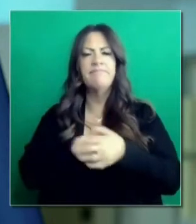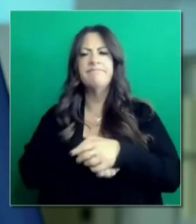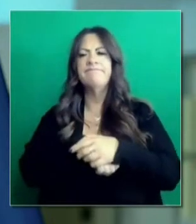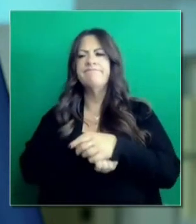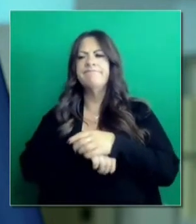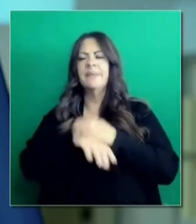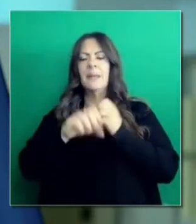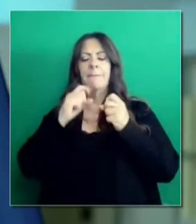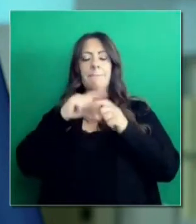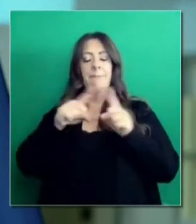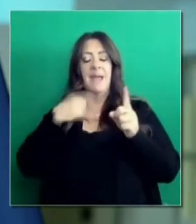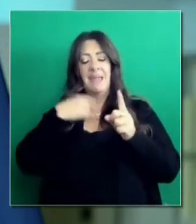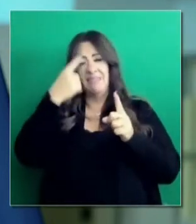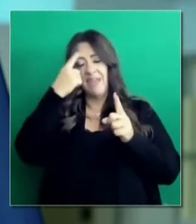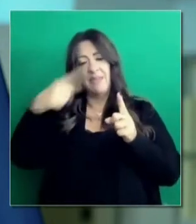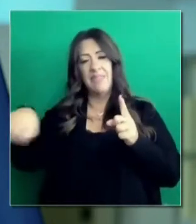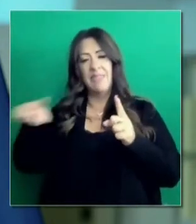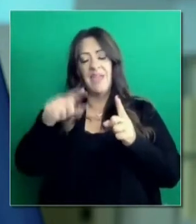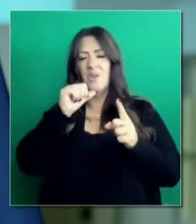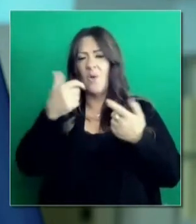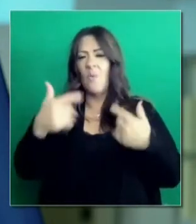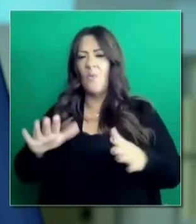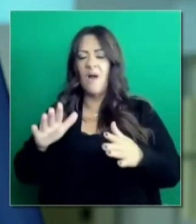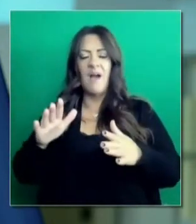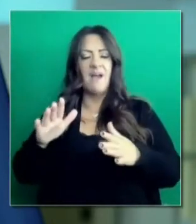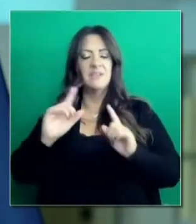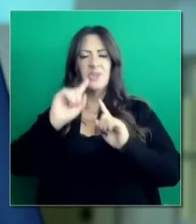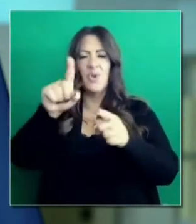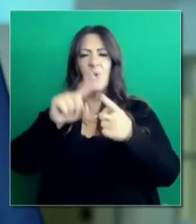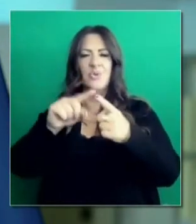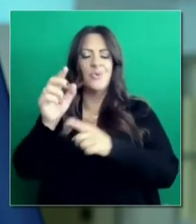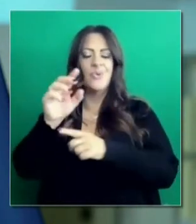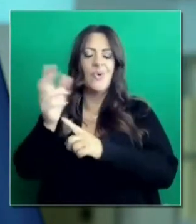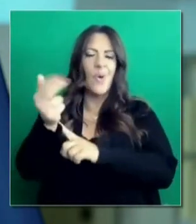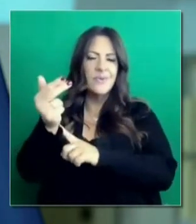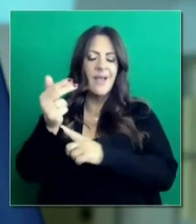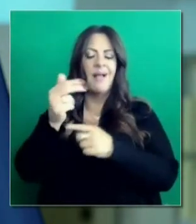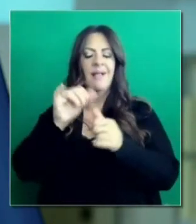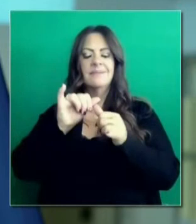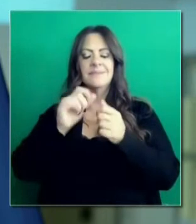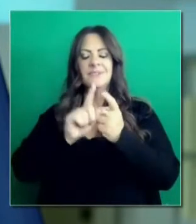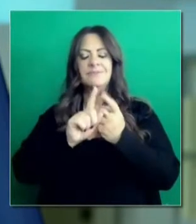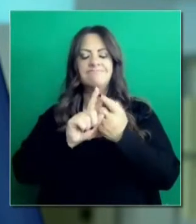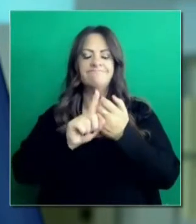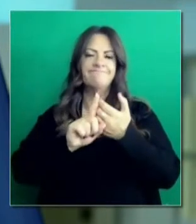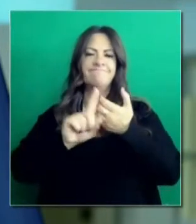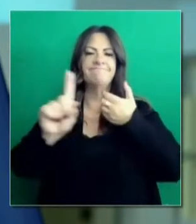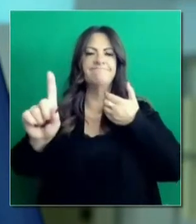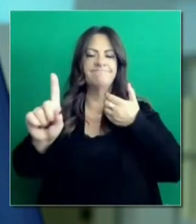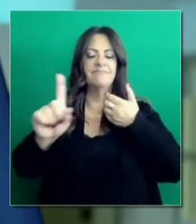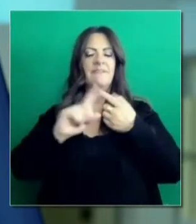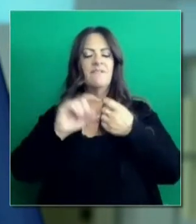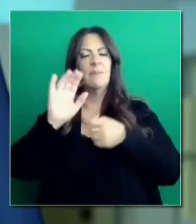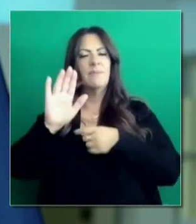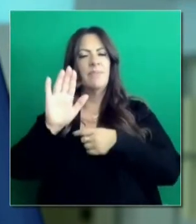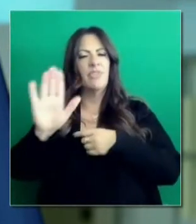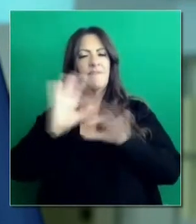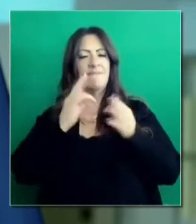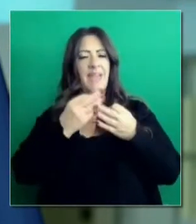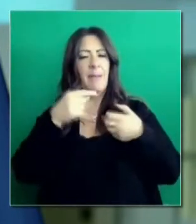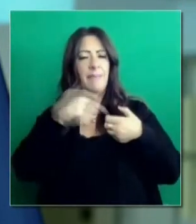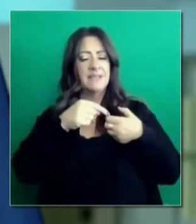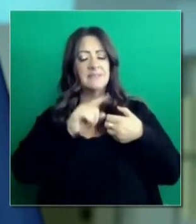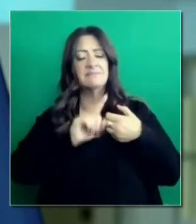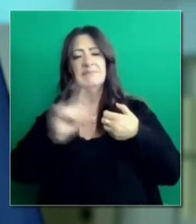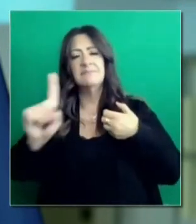afraid of separating from their families. And advocates and farm workers told us that that state-funded cash assistance to help farm workers isolate at home would be